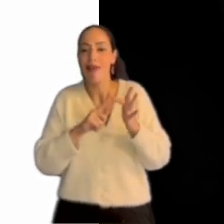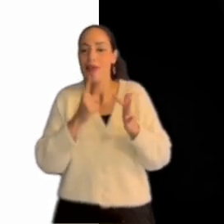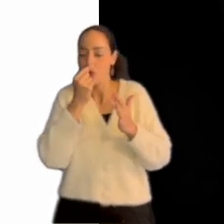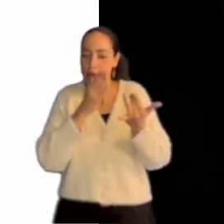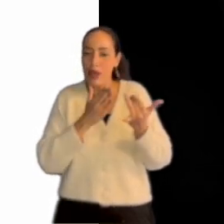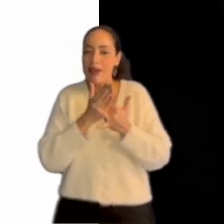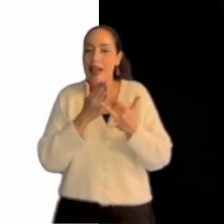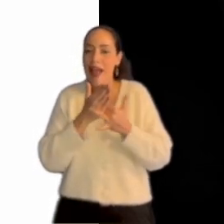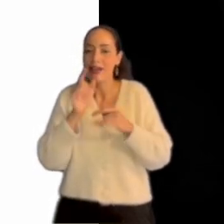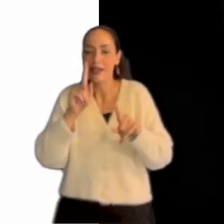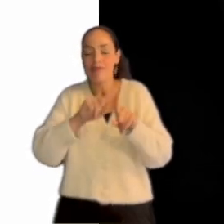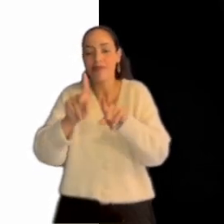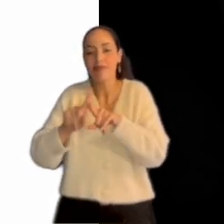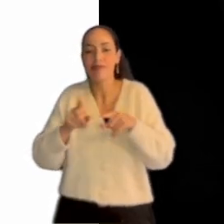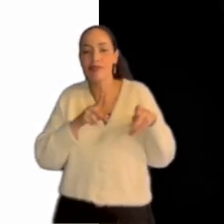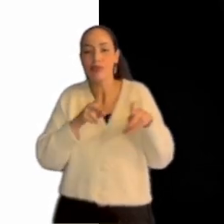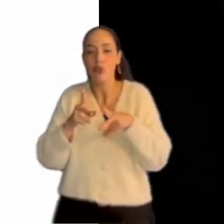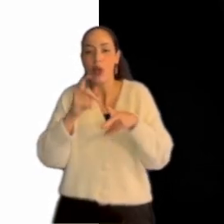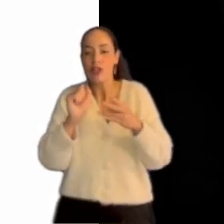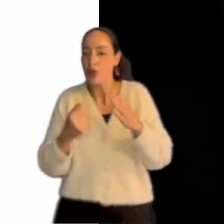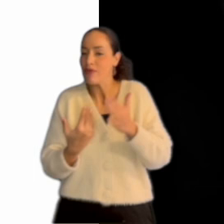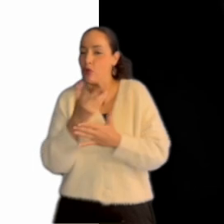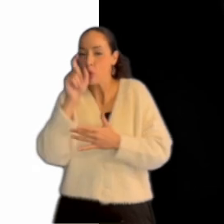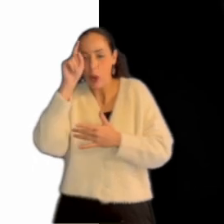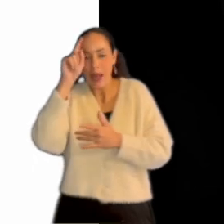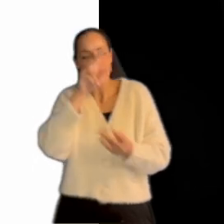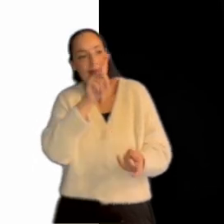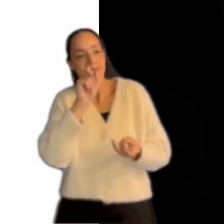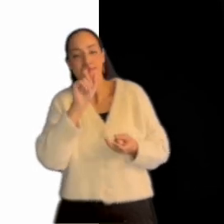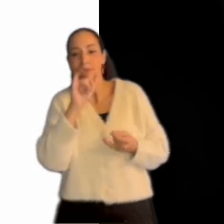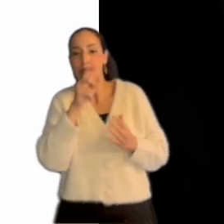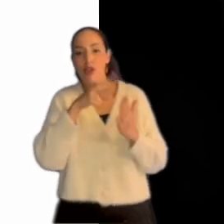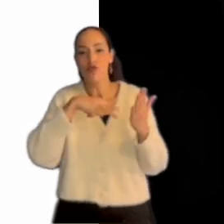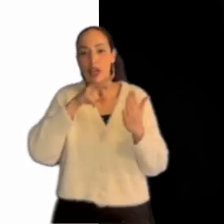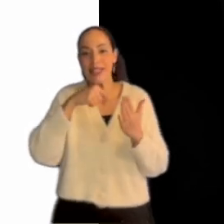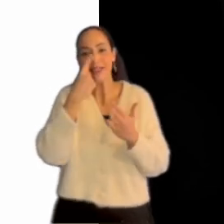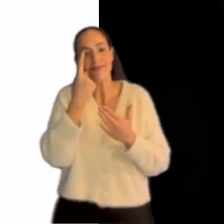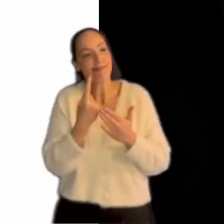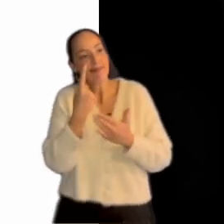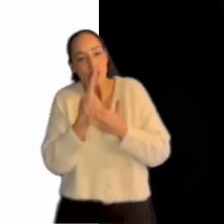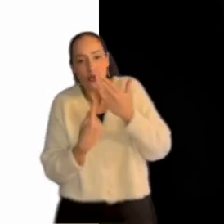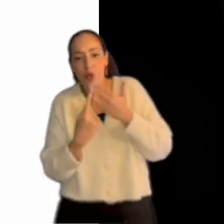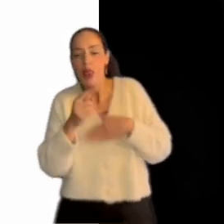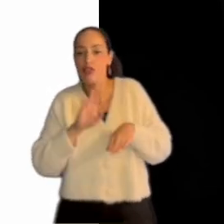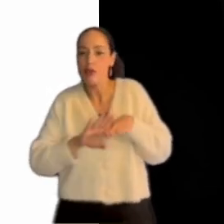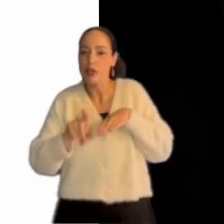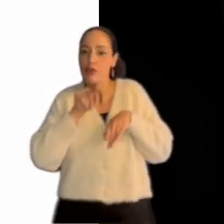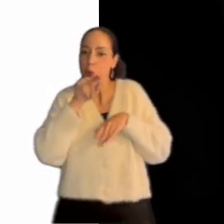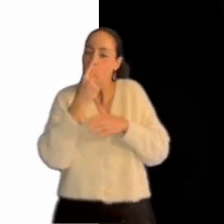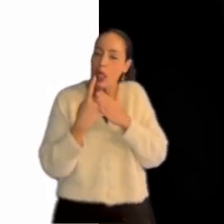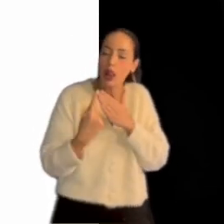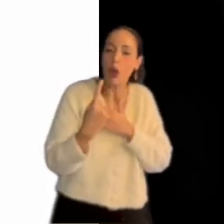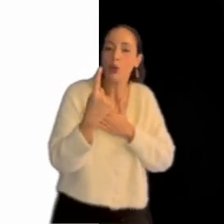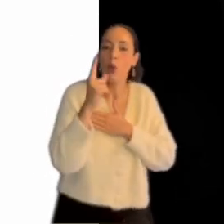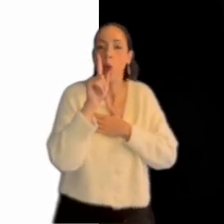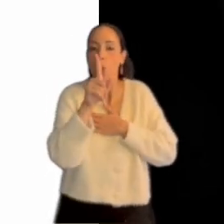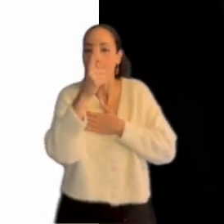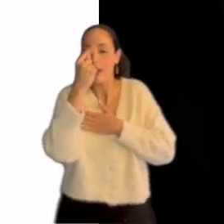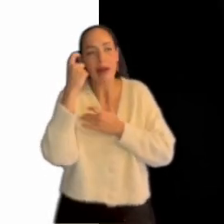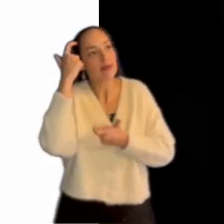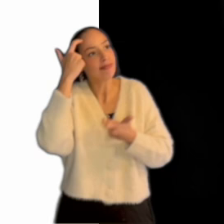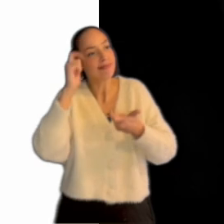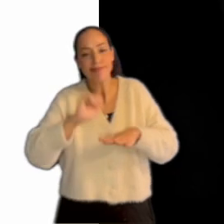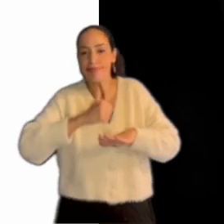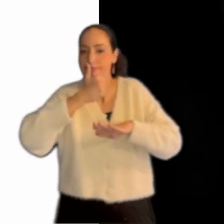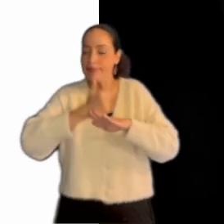solitary practice for you and you alone, or instead you could consider creating or joining a book club with colleagues so that you can discuss and generate new